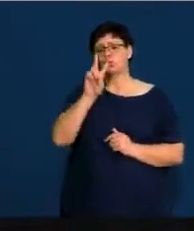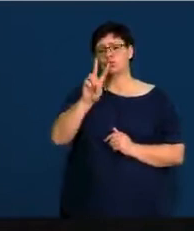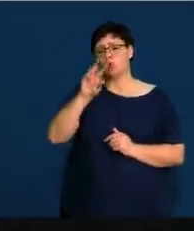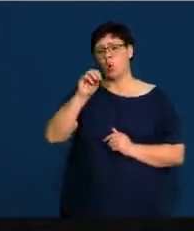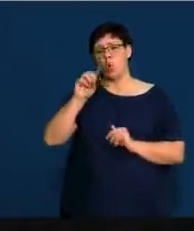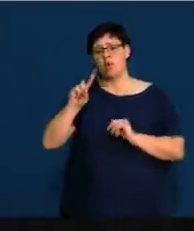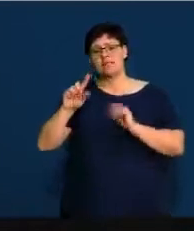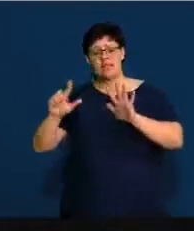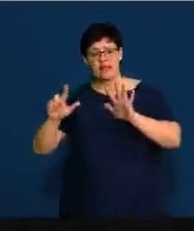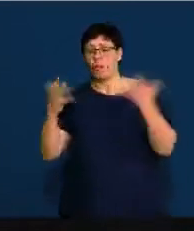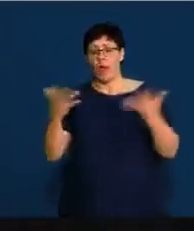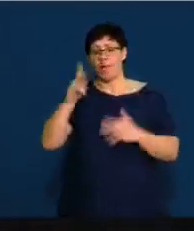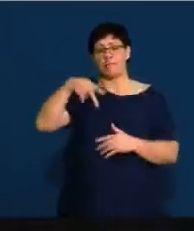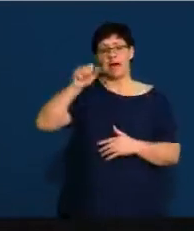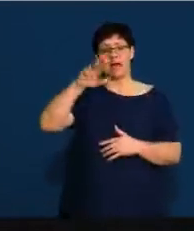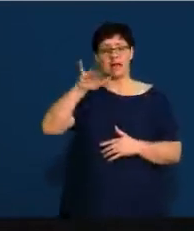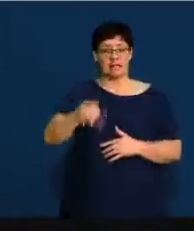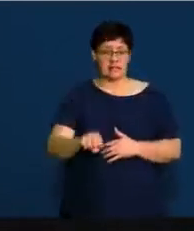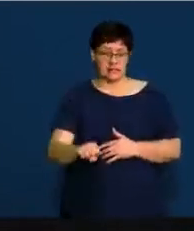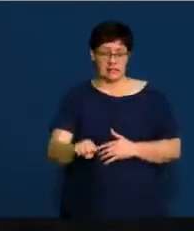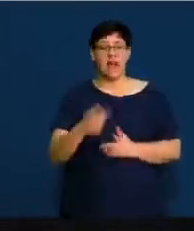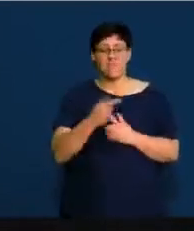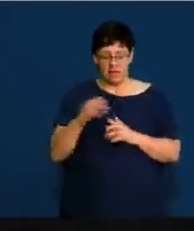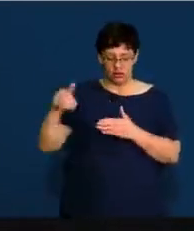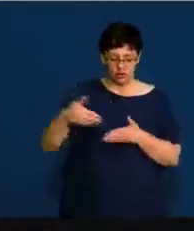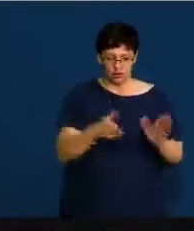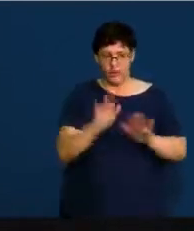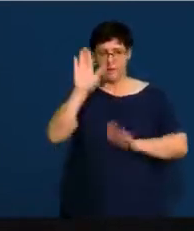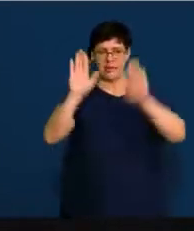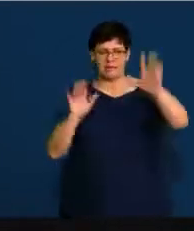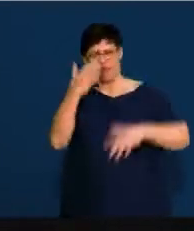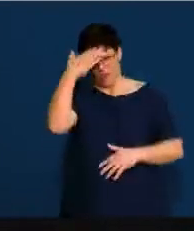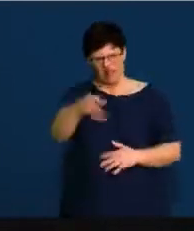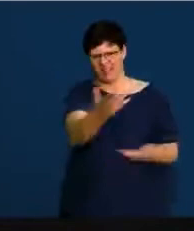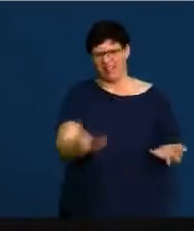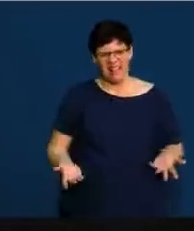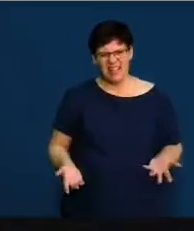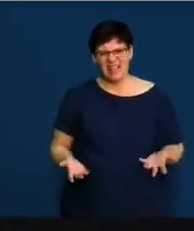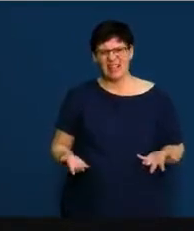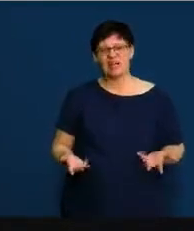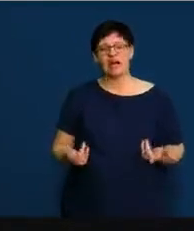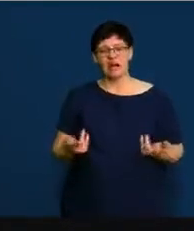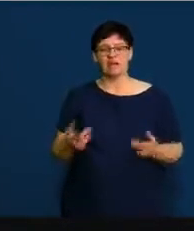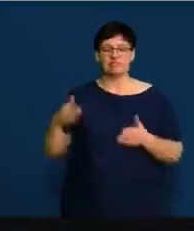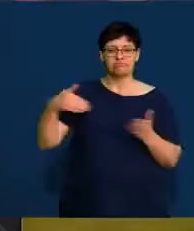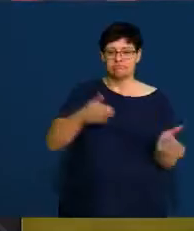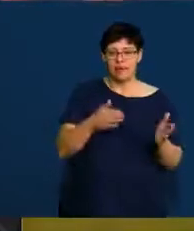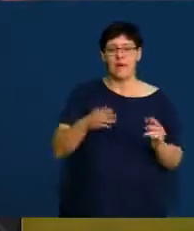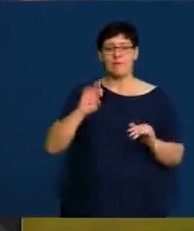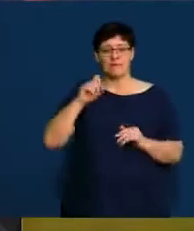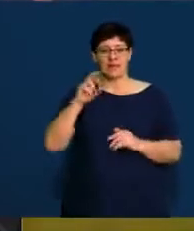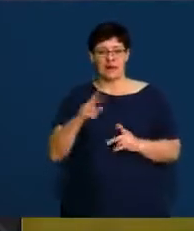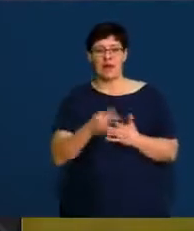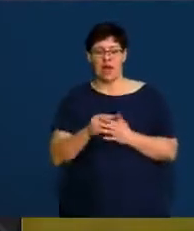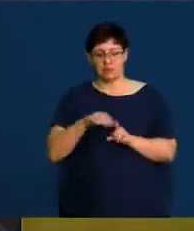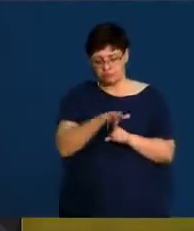2017 map of Paris. Again, stream patterns. You know what I'm talking about, the dendritic stream pattern, which resembles